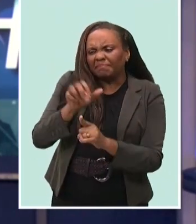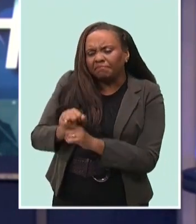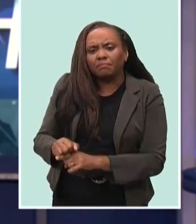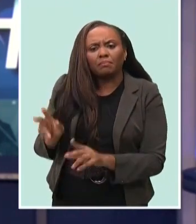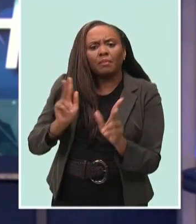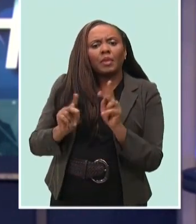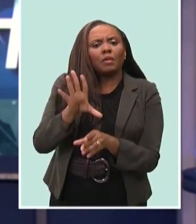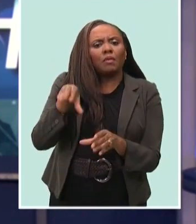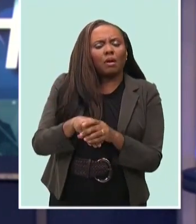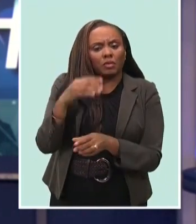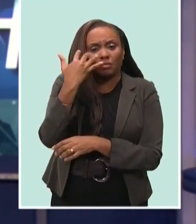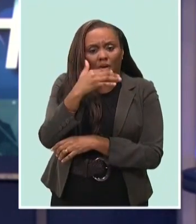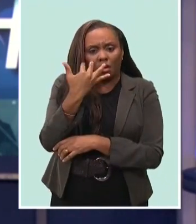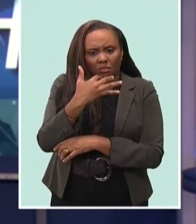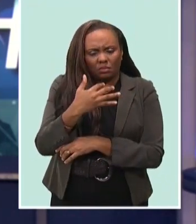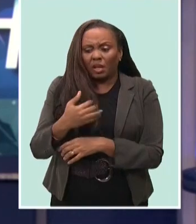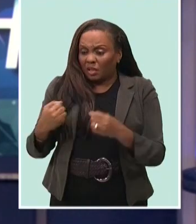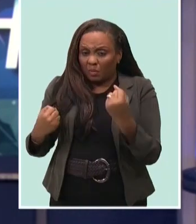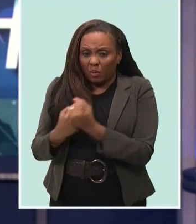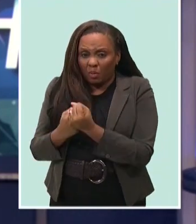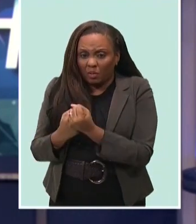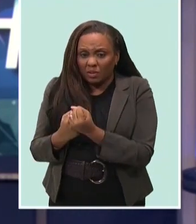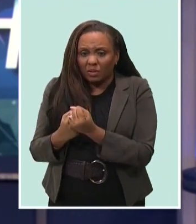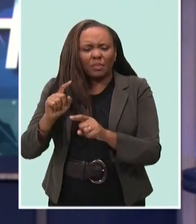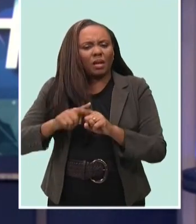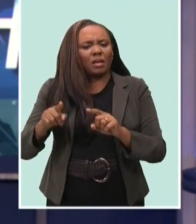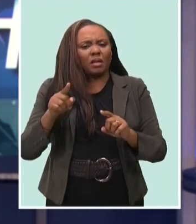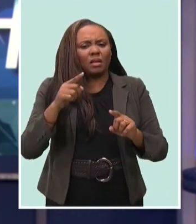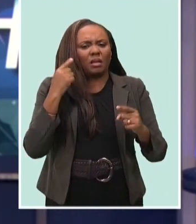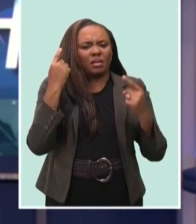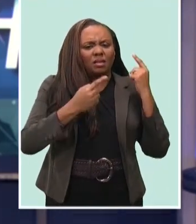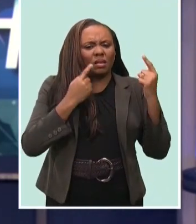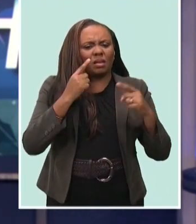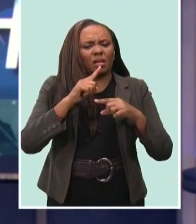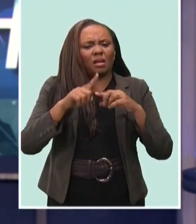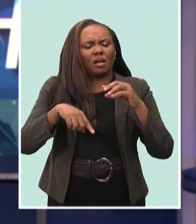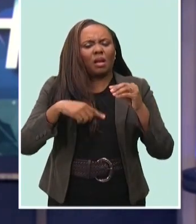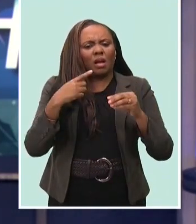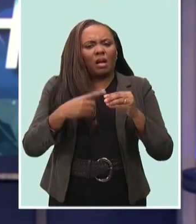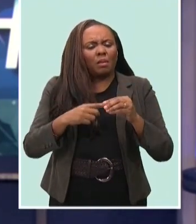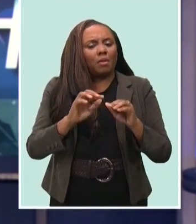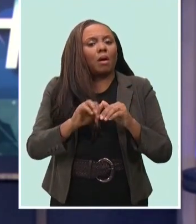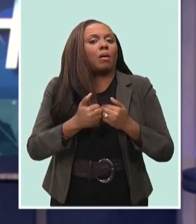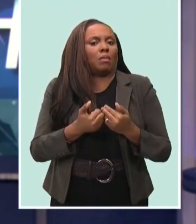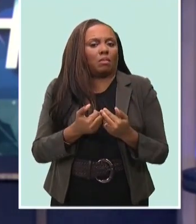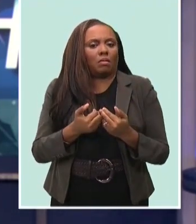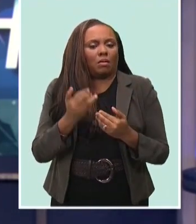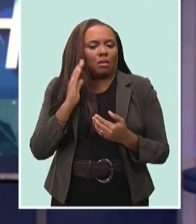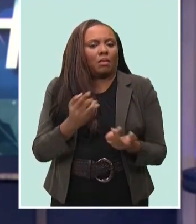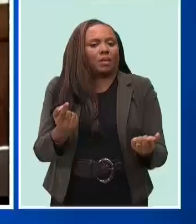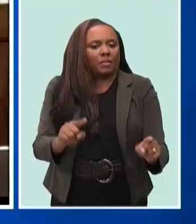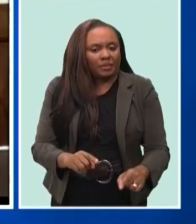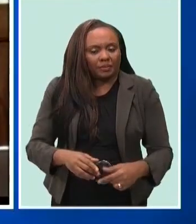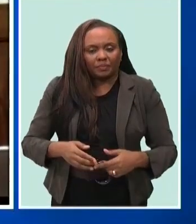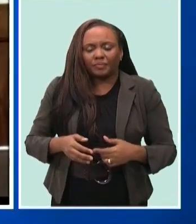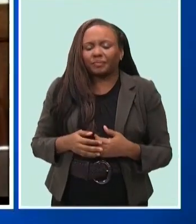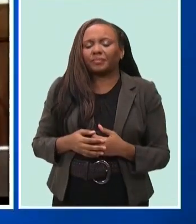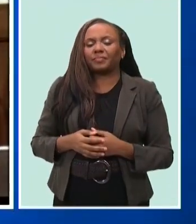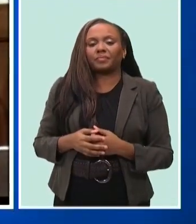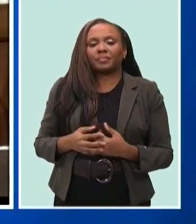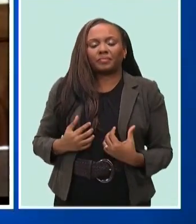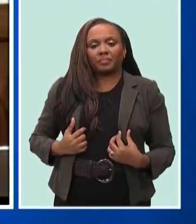he supports some aspects of the bill, he is concerned about the unexplained wealth order. The person